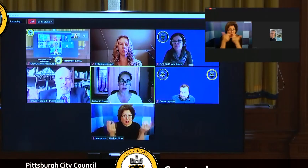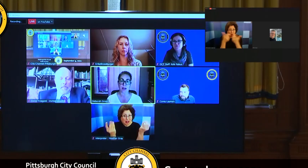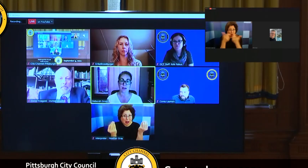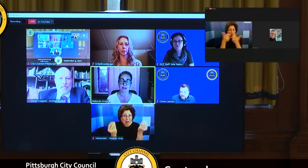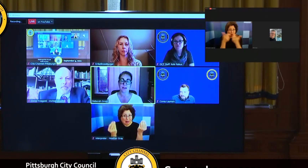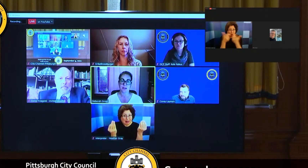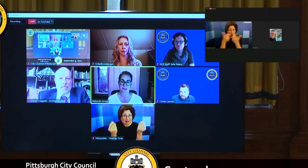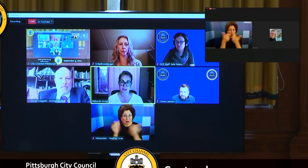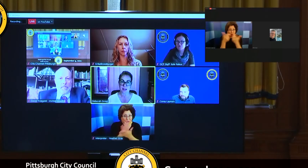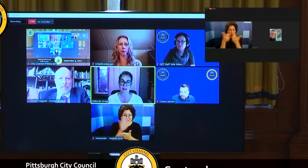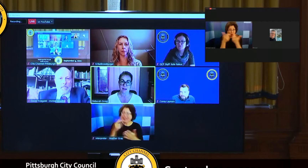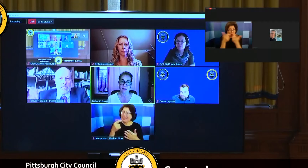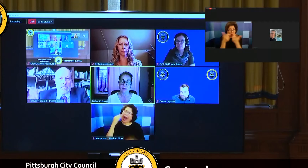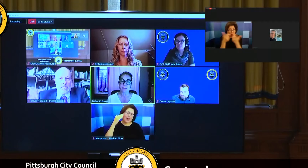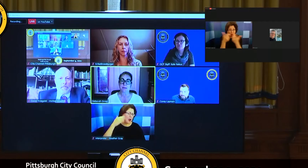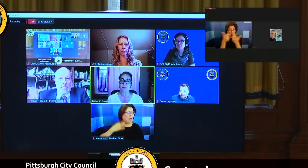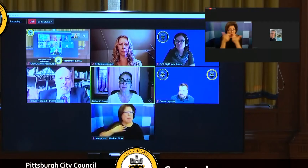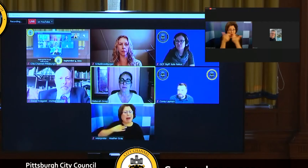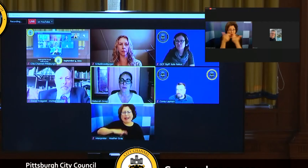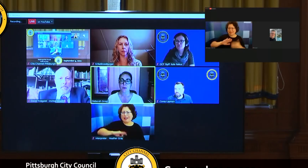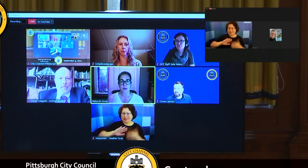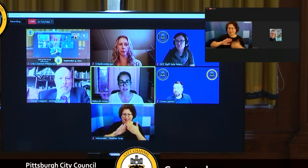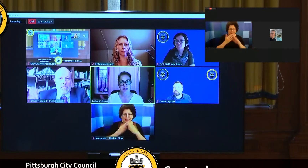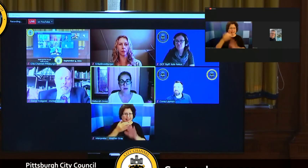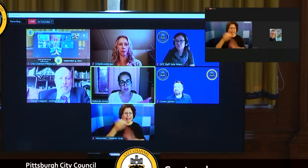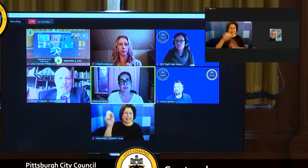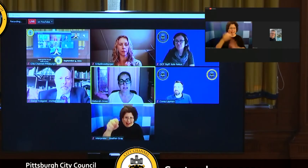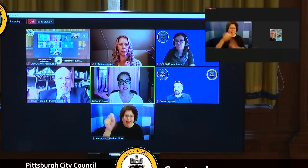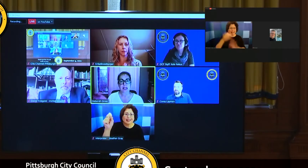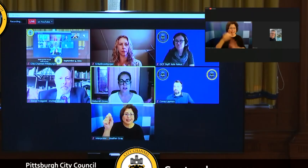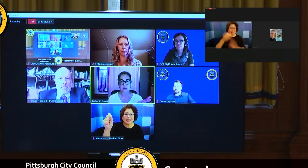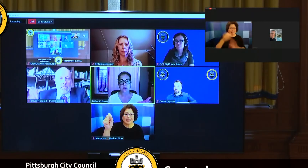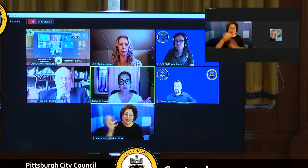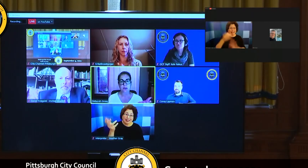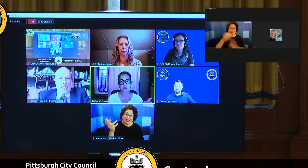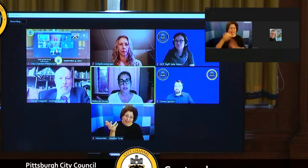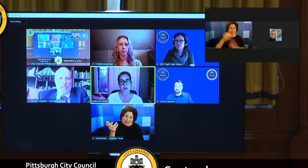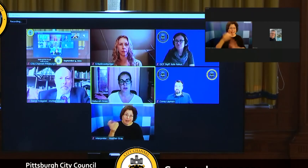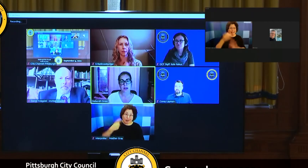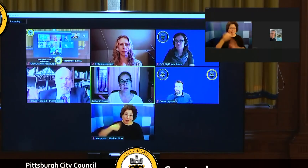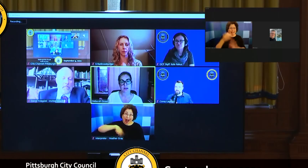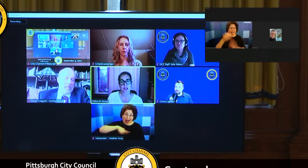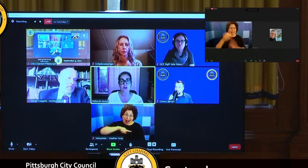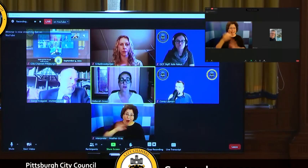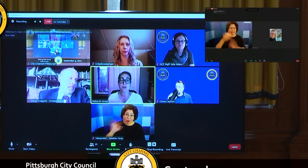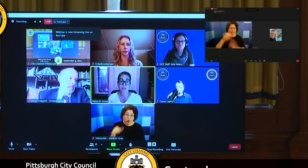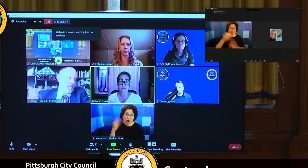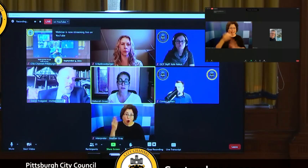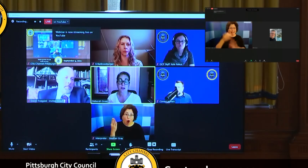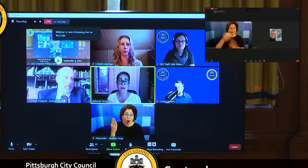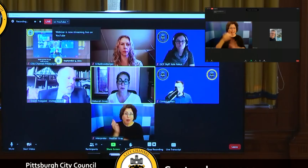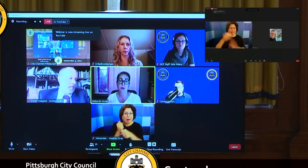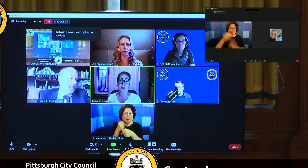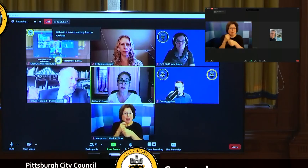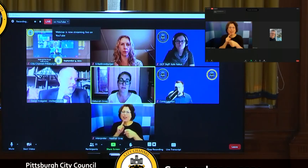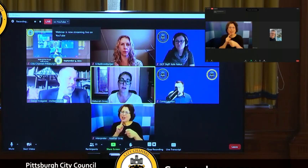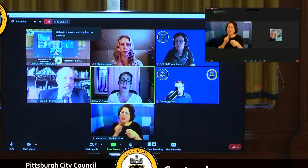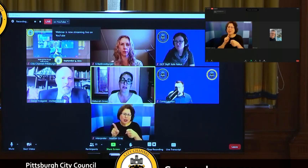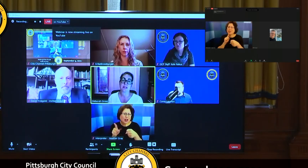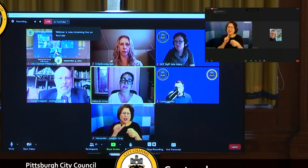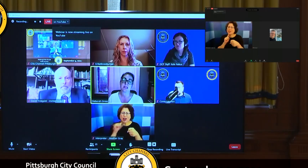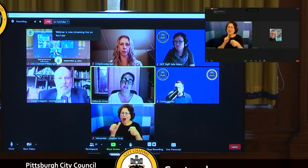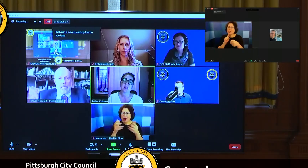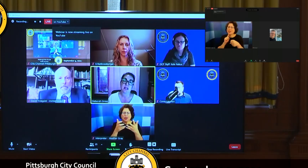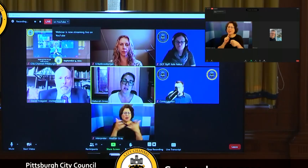bring to the city. It's our job as city council to make sure that there's not too much of the burden of the